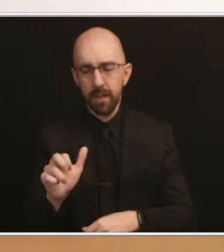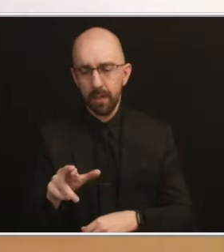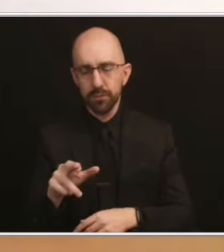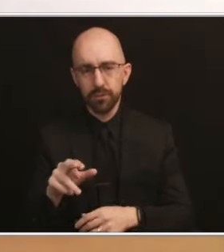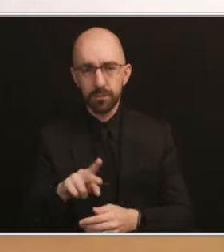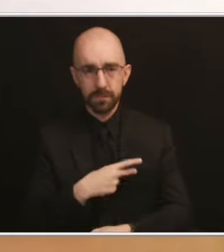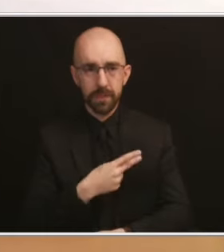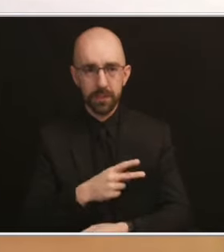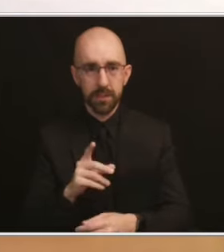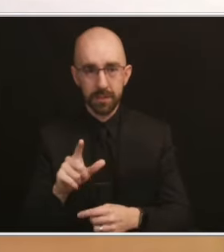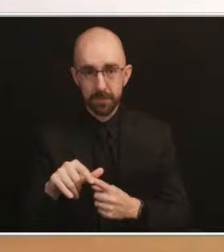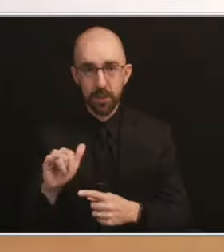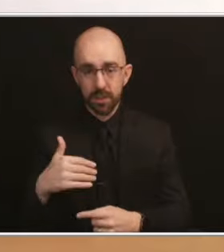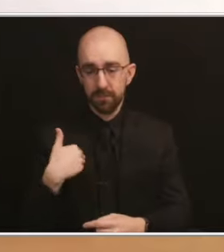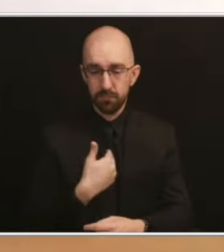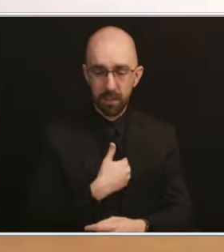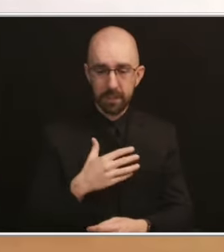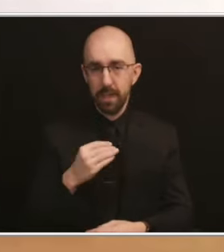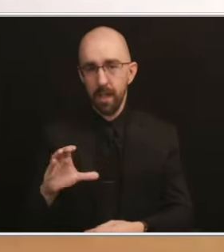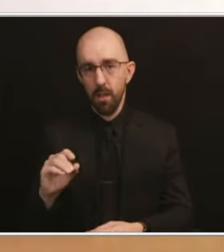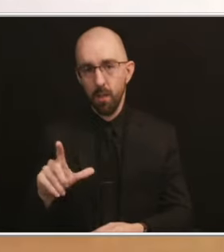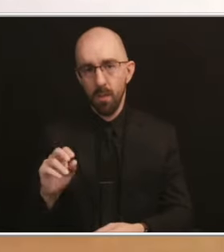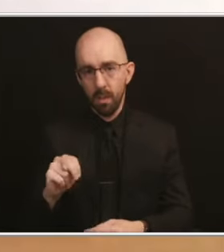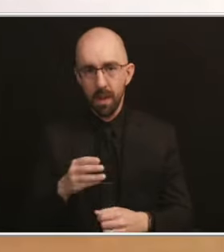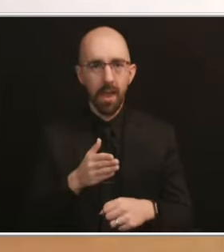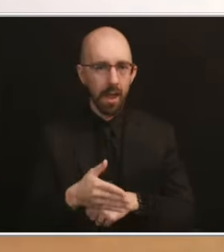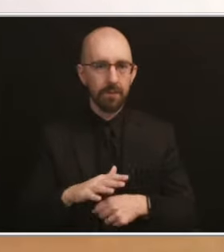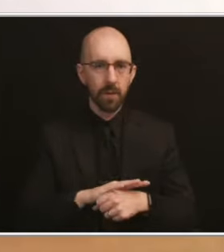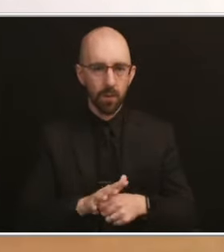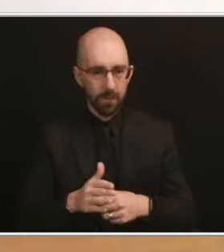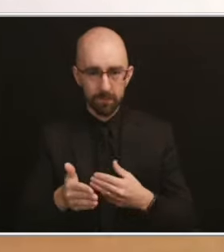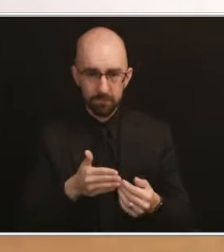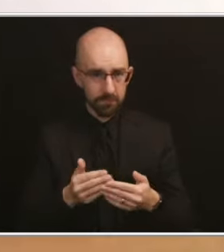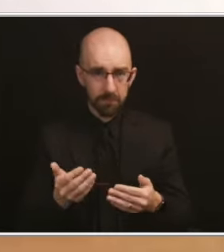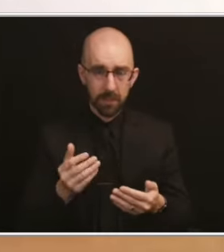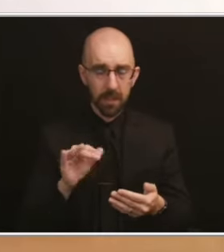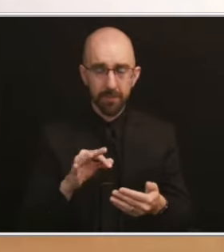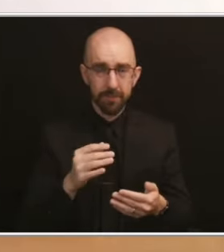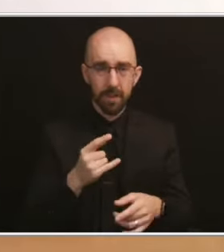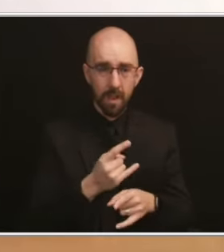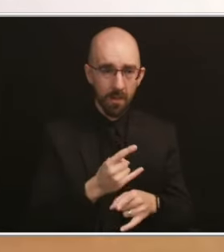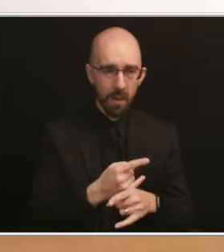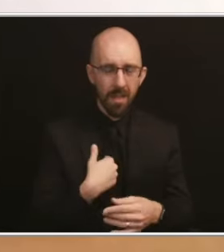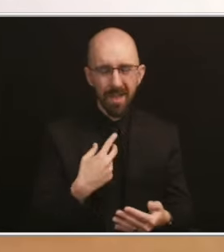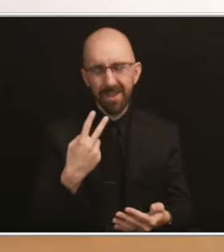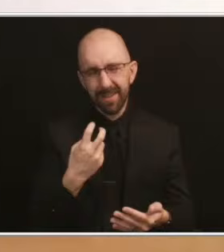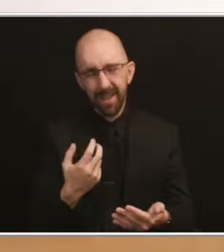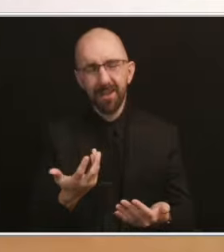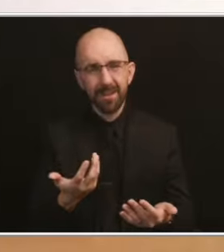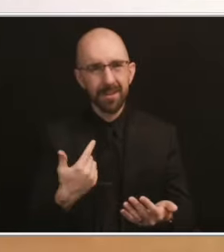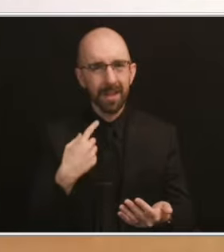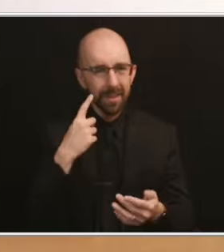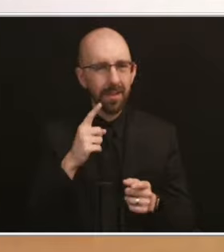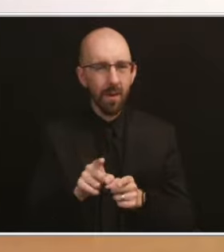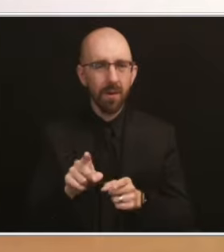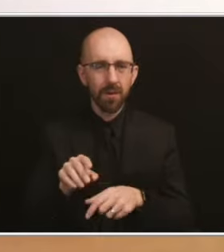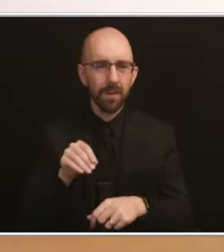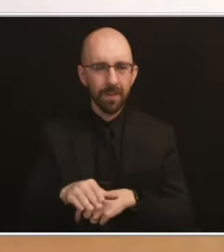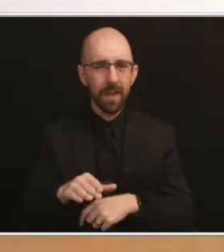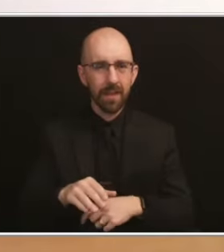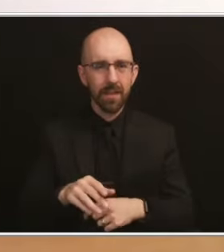especially in breast and colon, after the pandemic. Whether it was from alcohol, I doubt it. I think it also affected our